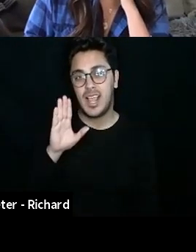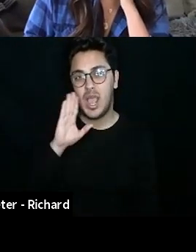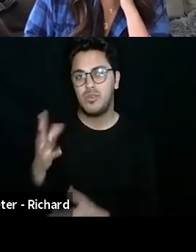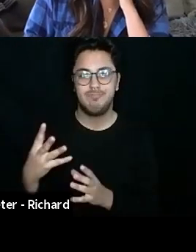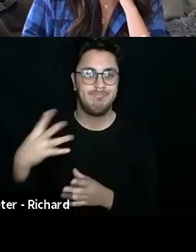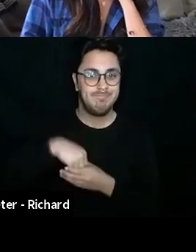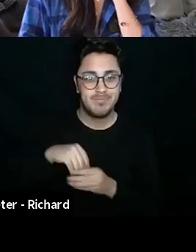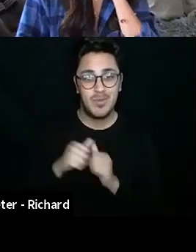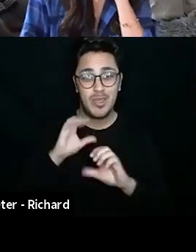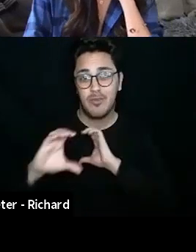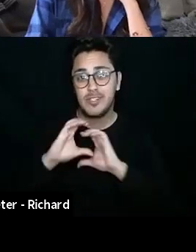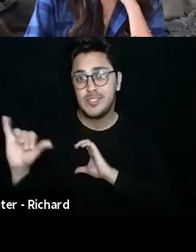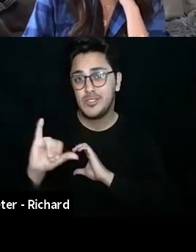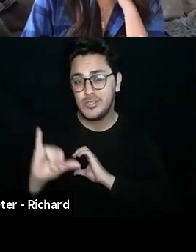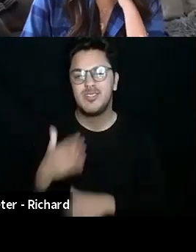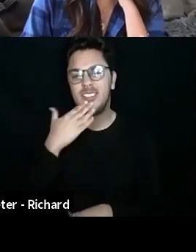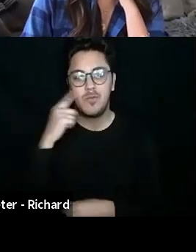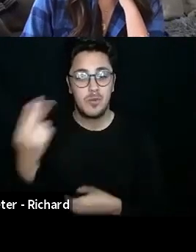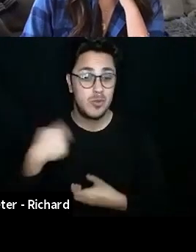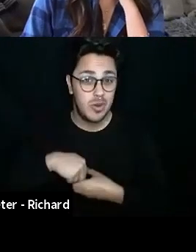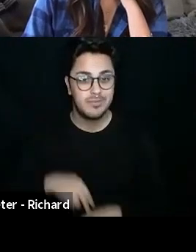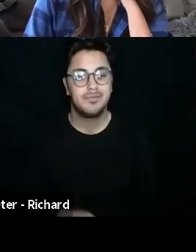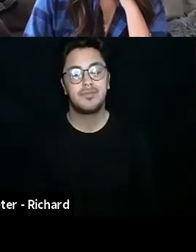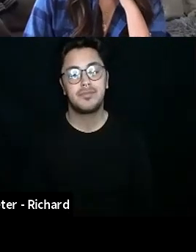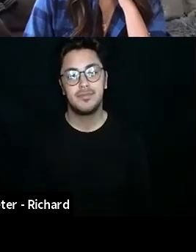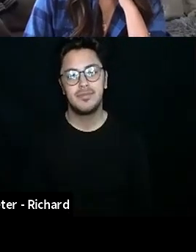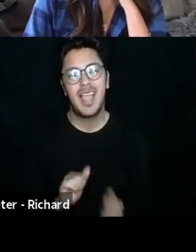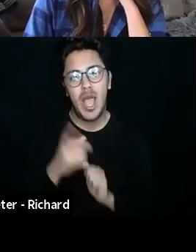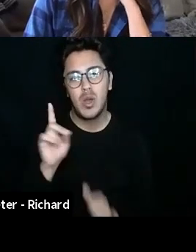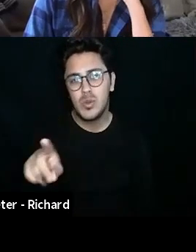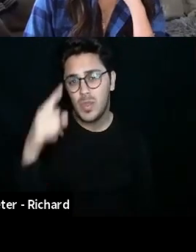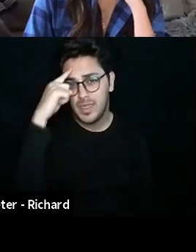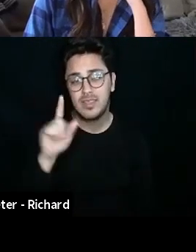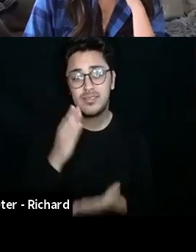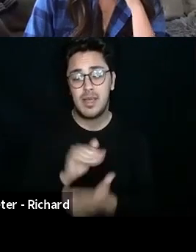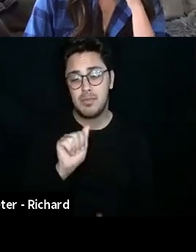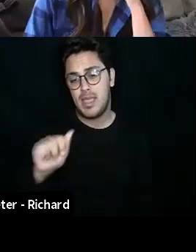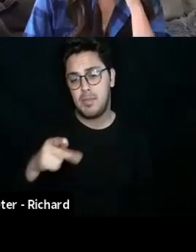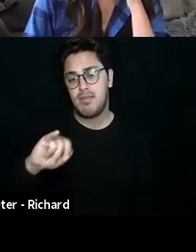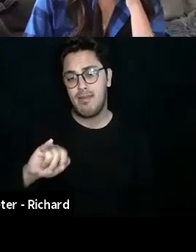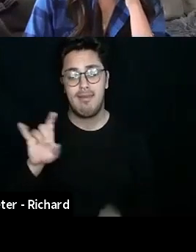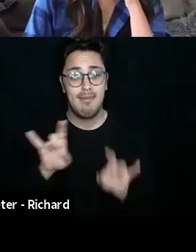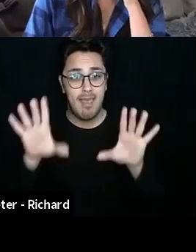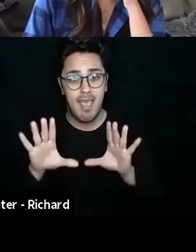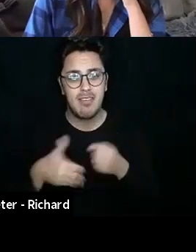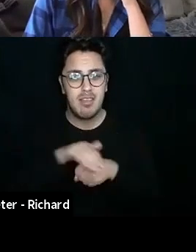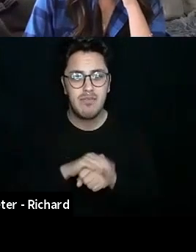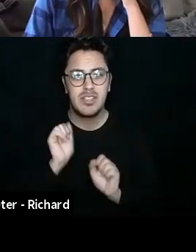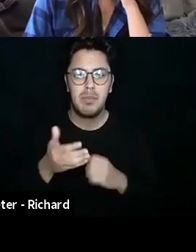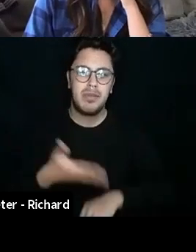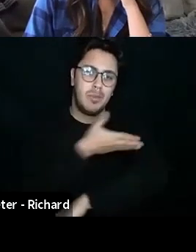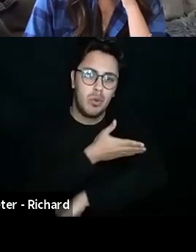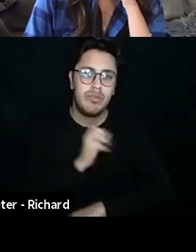the conversation as well. So thank you for being here. How do you think the Stop AAPI Hate coverage can be done better, or